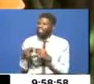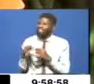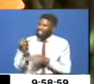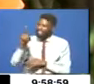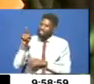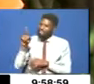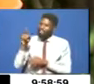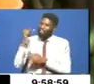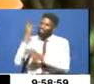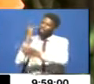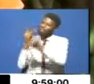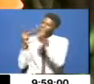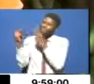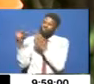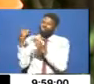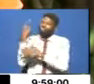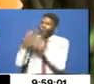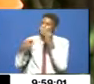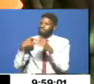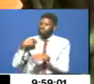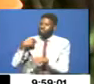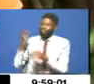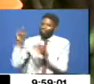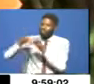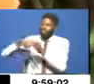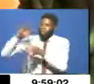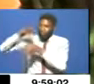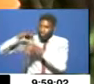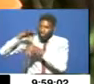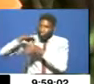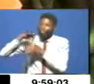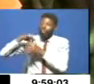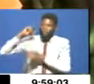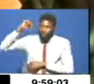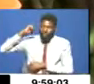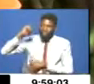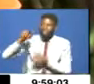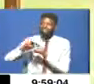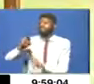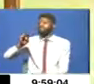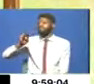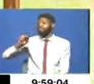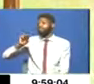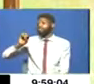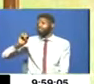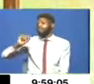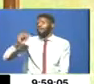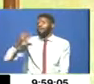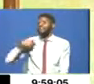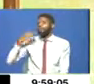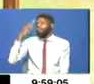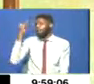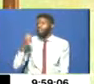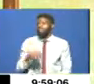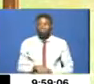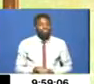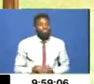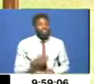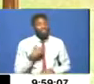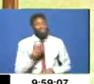vision like? When I go into politics as Noah Wekesa, why am I going into this? I had no plan